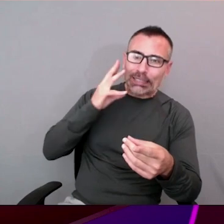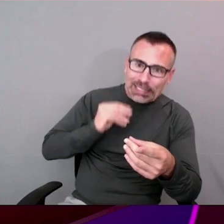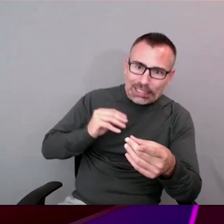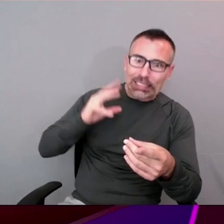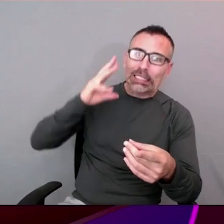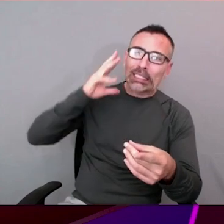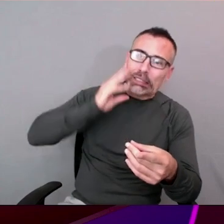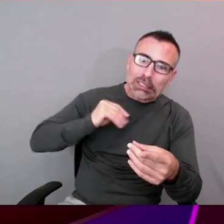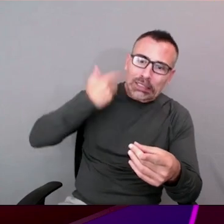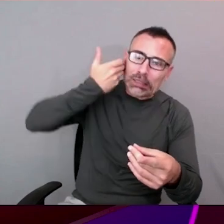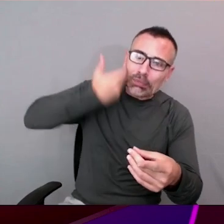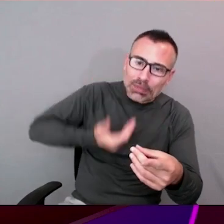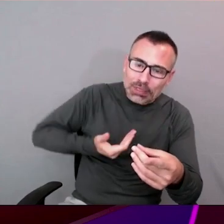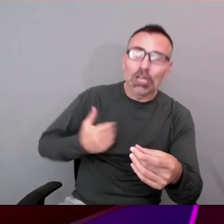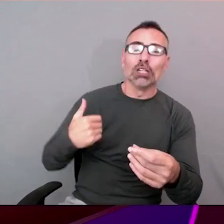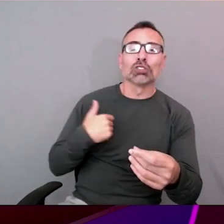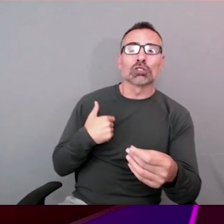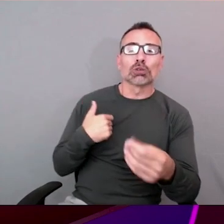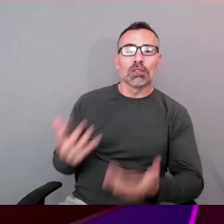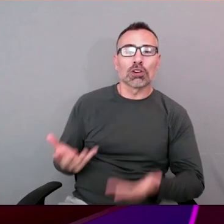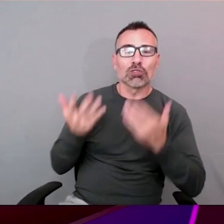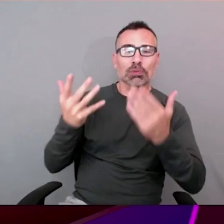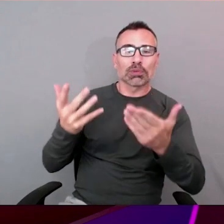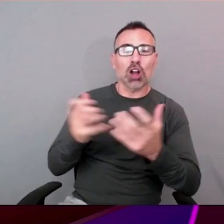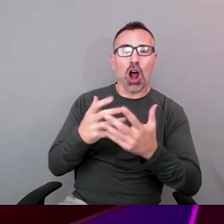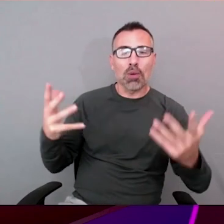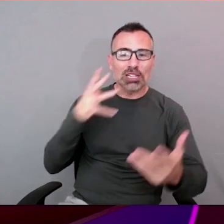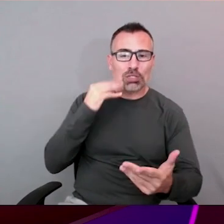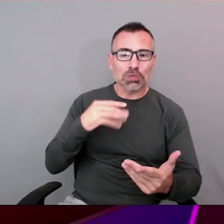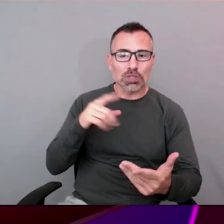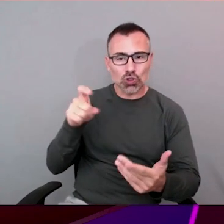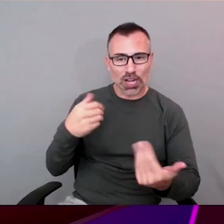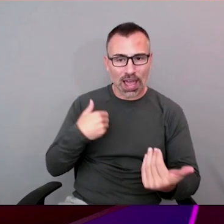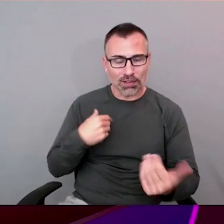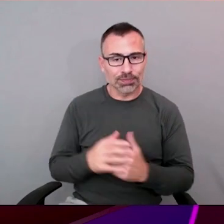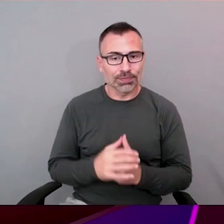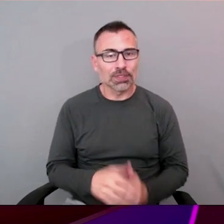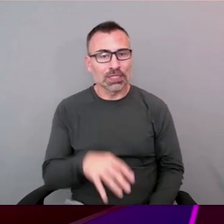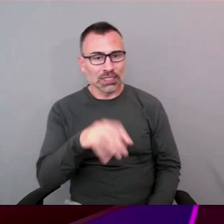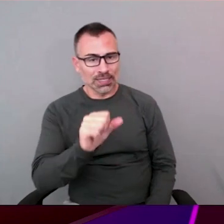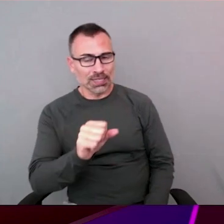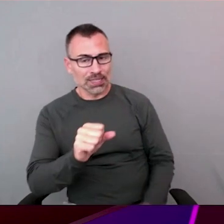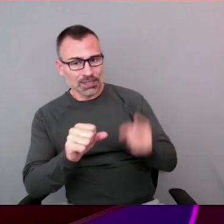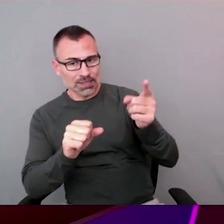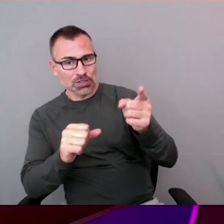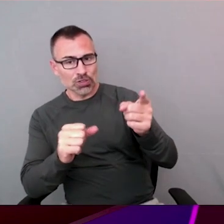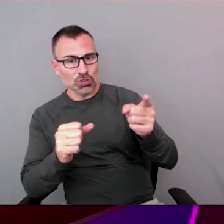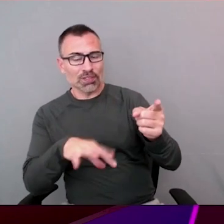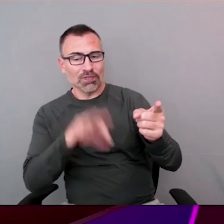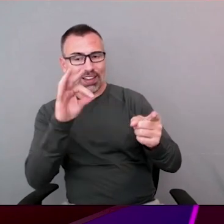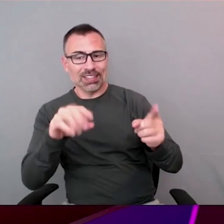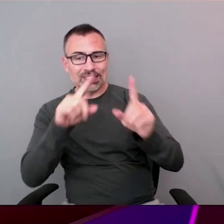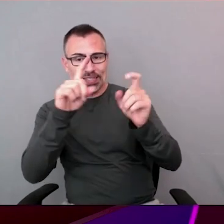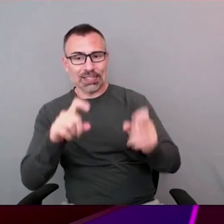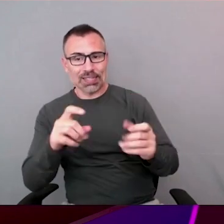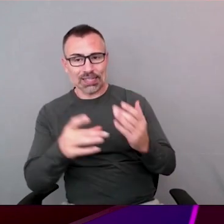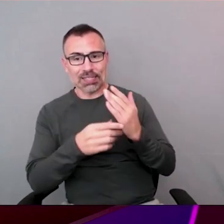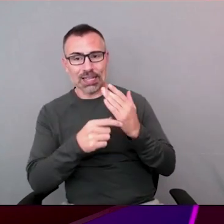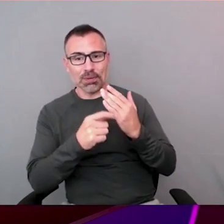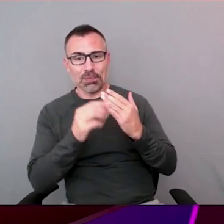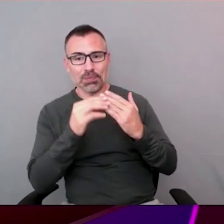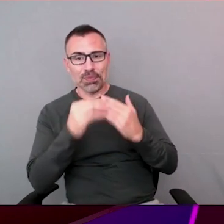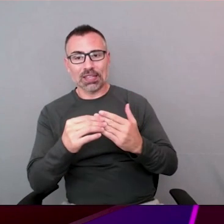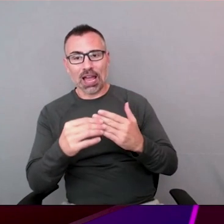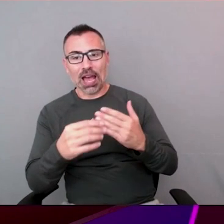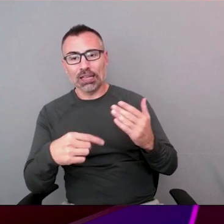any recommendations on how much experience someone should have? We do. You can find this in the exam guide or